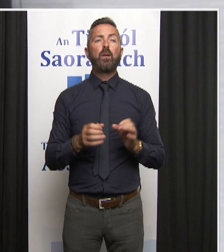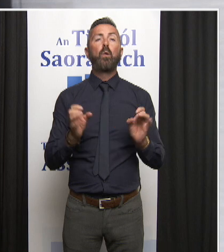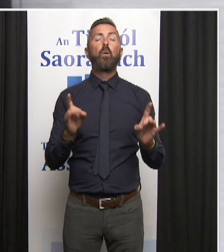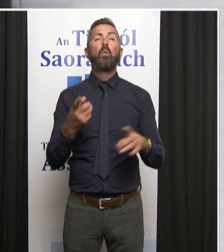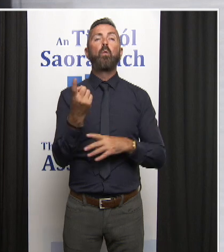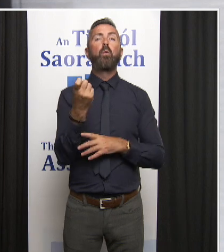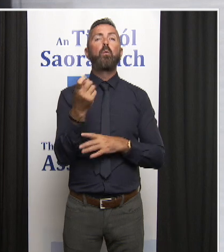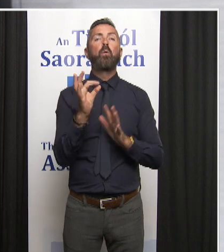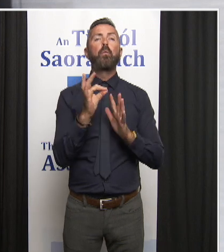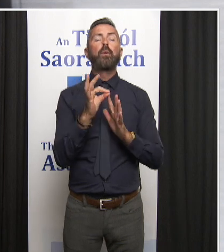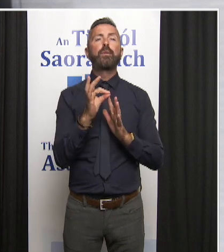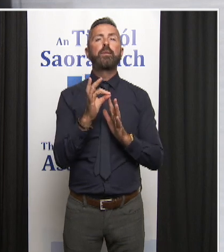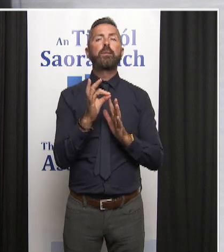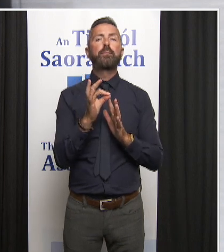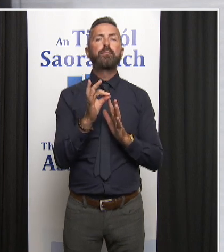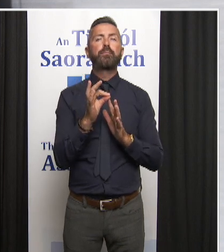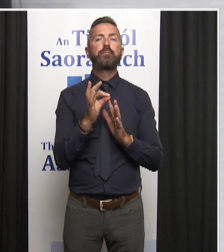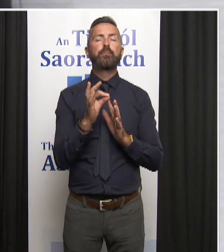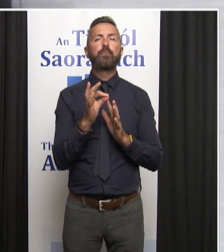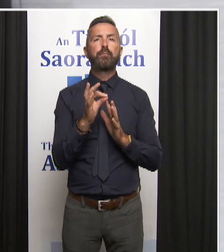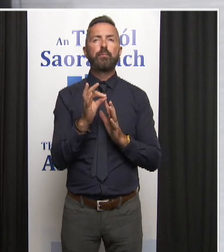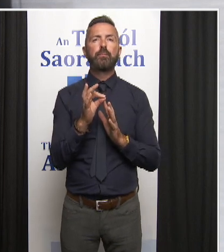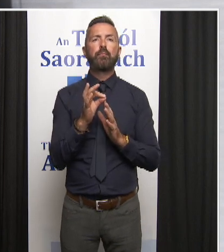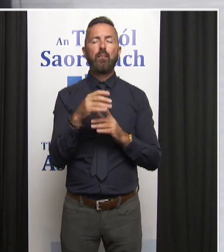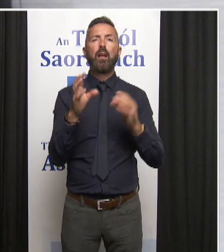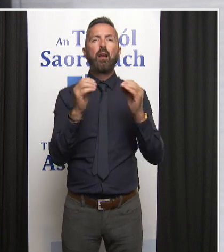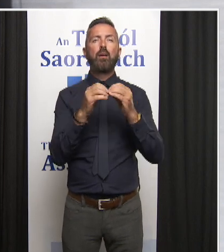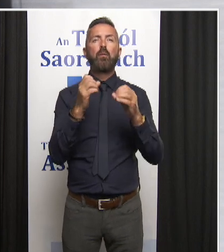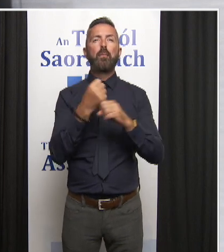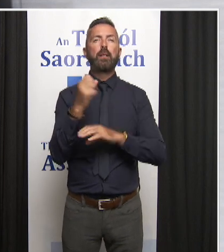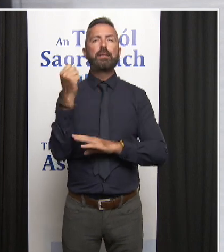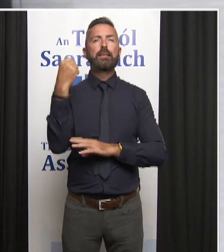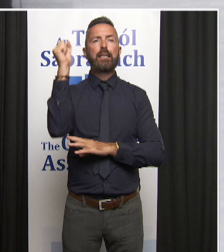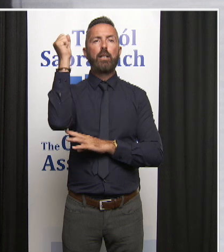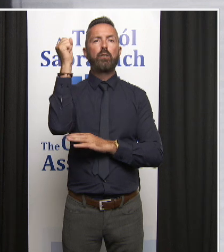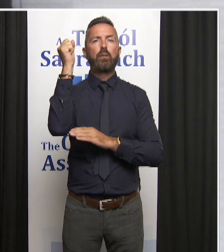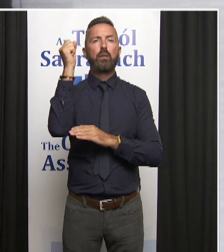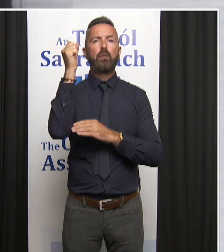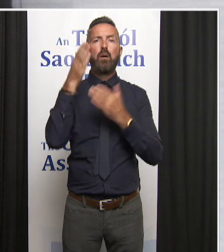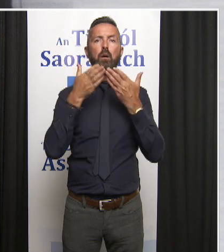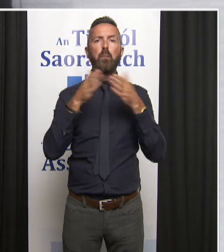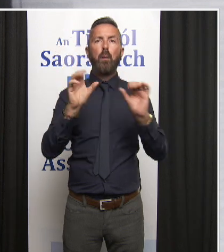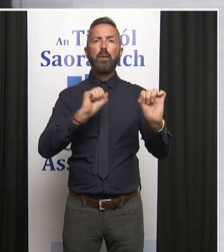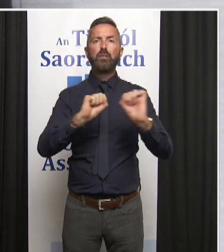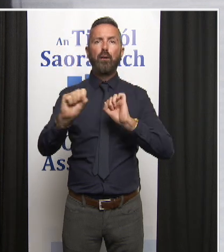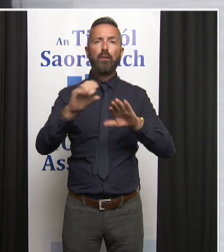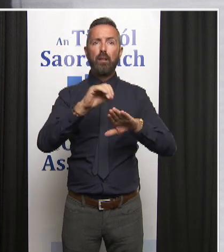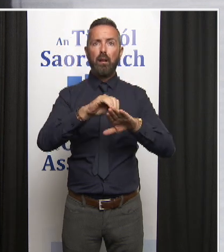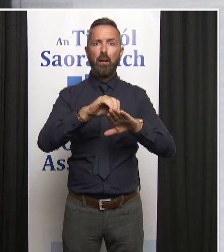Another point was that the comment that there should be a senior public servant on the mayor's